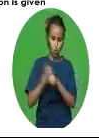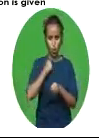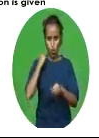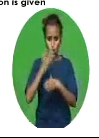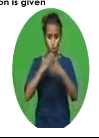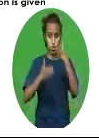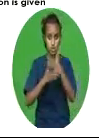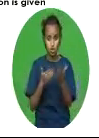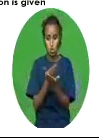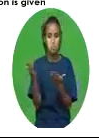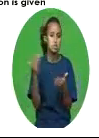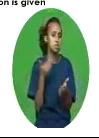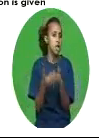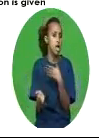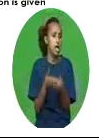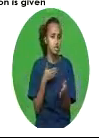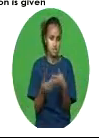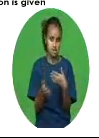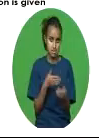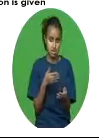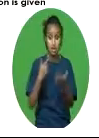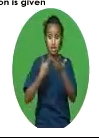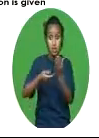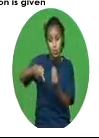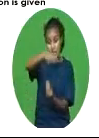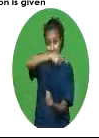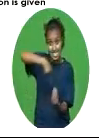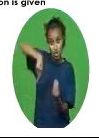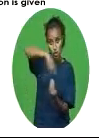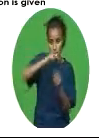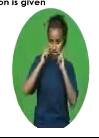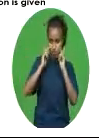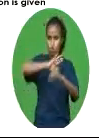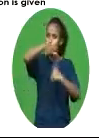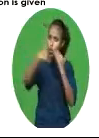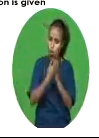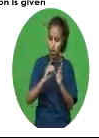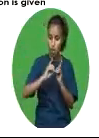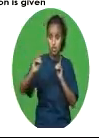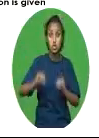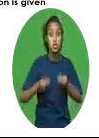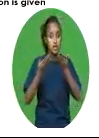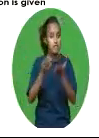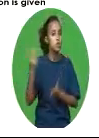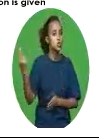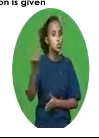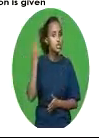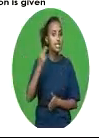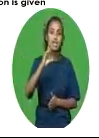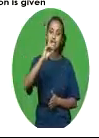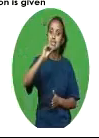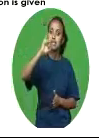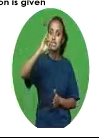object easily. On a circular view, a whole dimension is given using